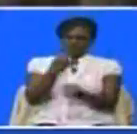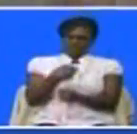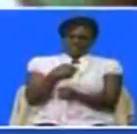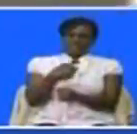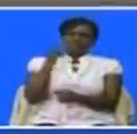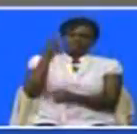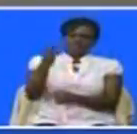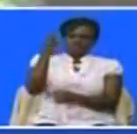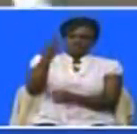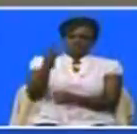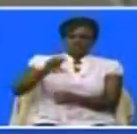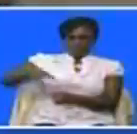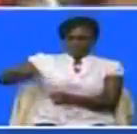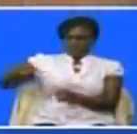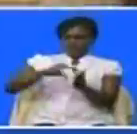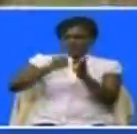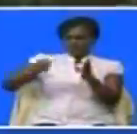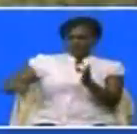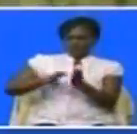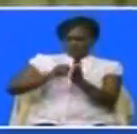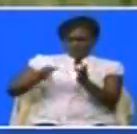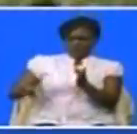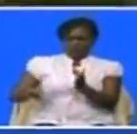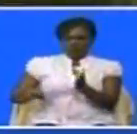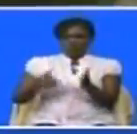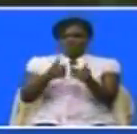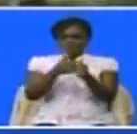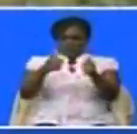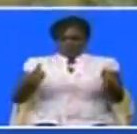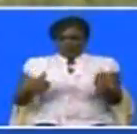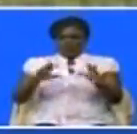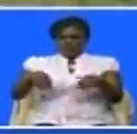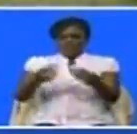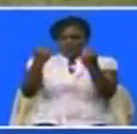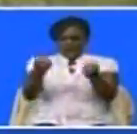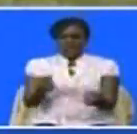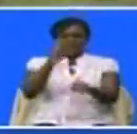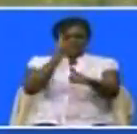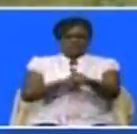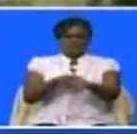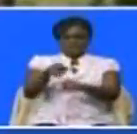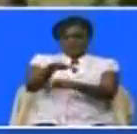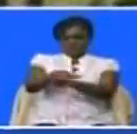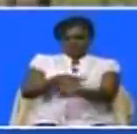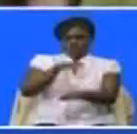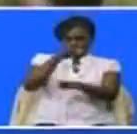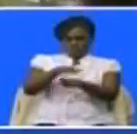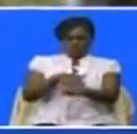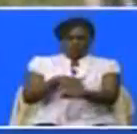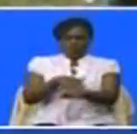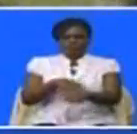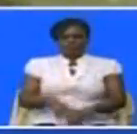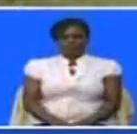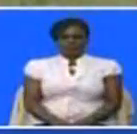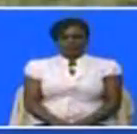future, some bumps along the road should be eliminated to even the course to avoid giving marathoners more hurdles that end up slowing them down and posting slower